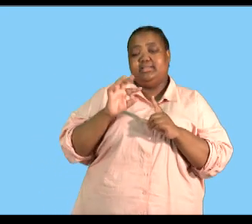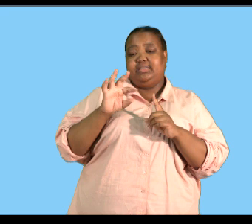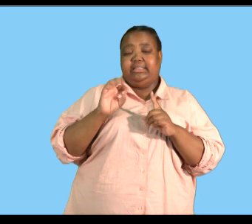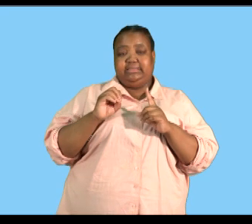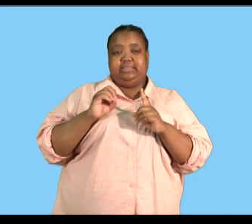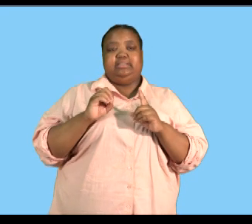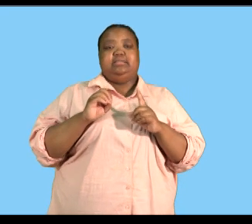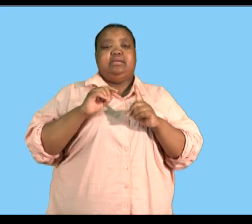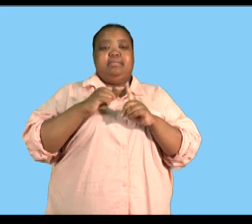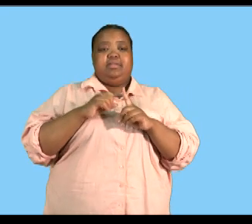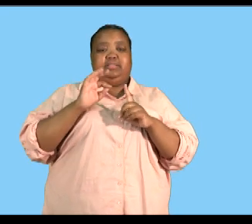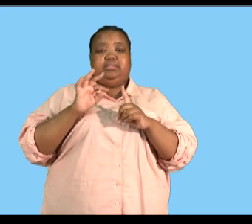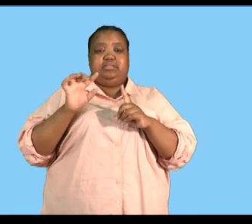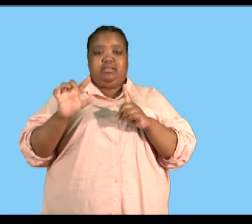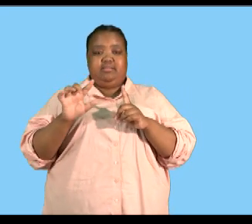30,